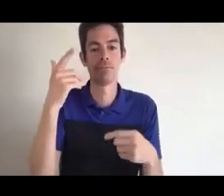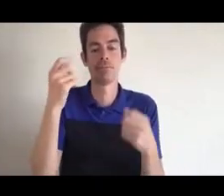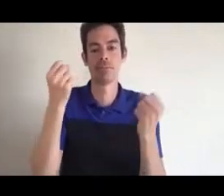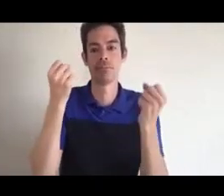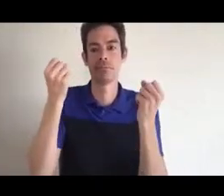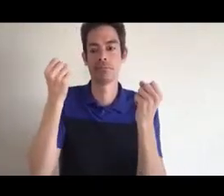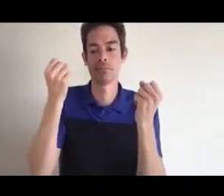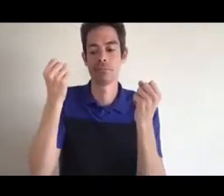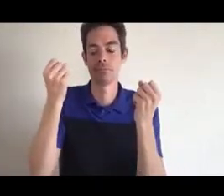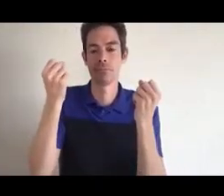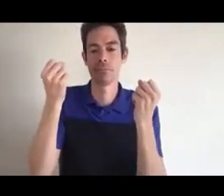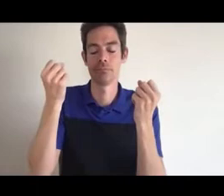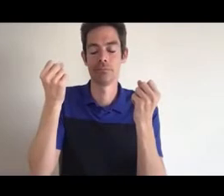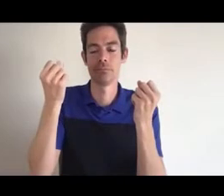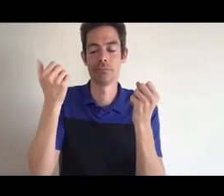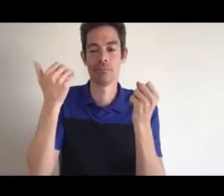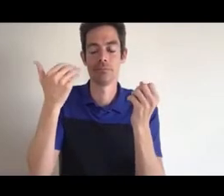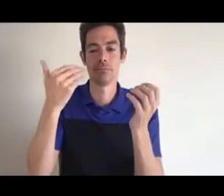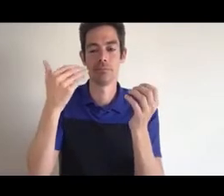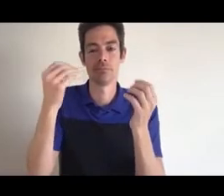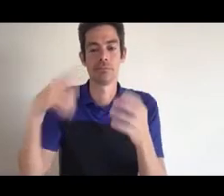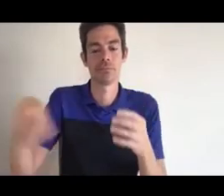letter-based sign.